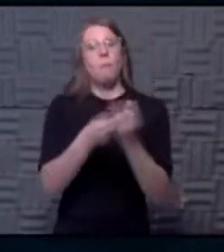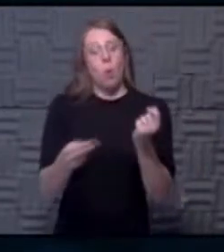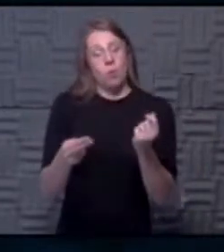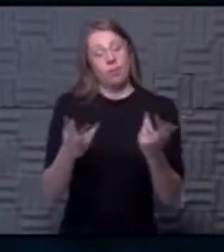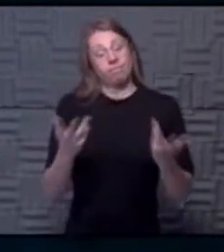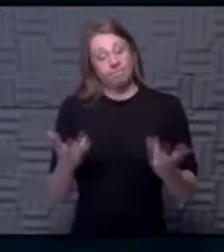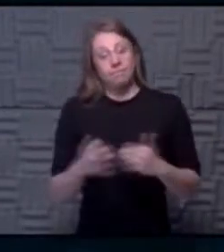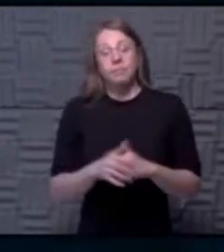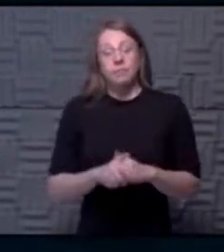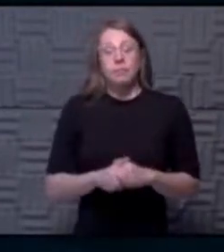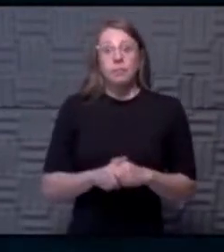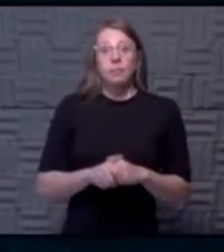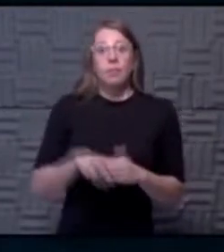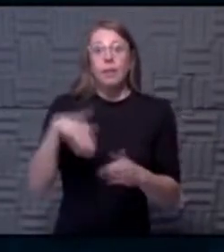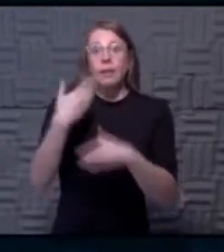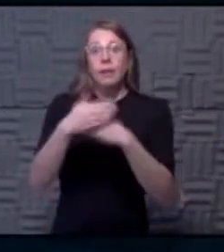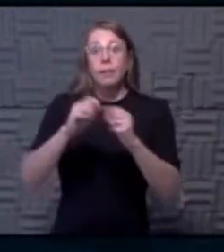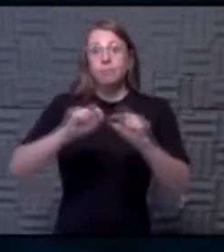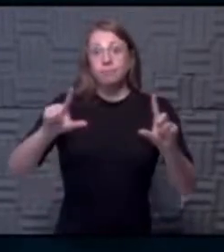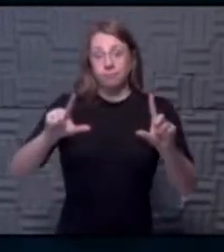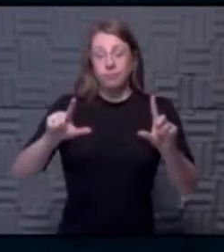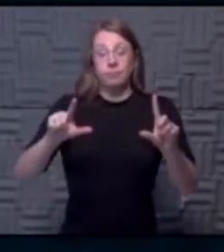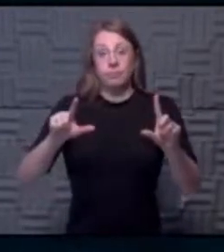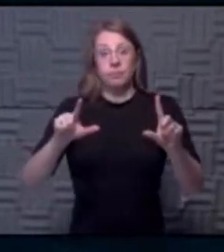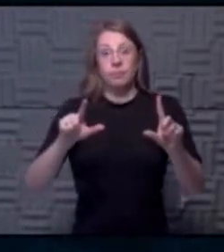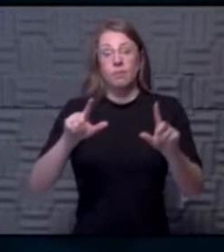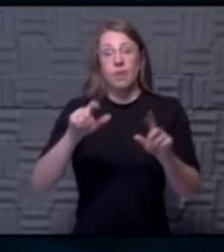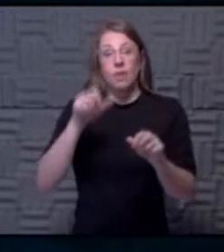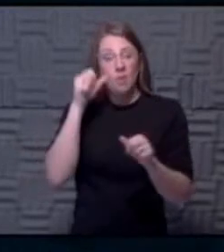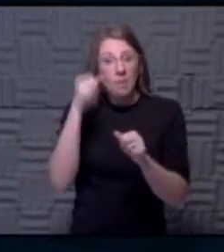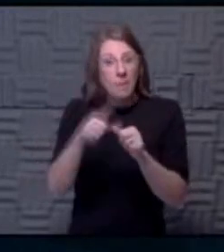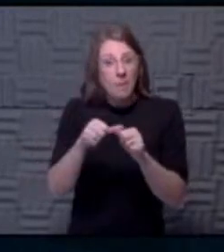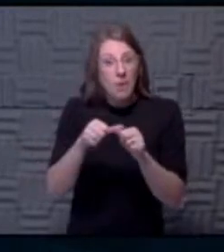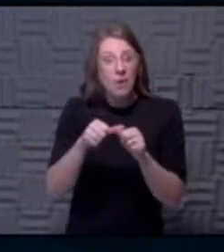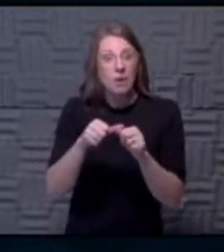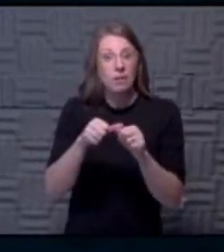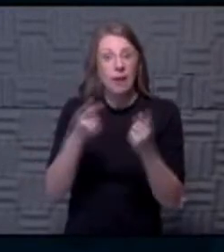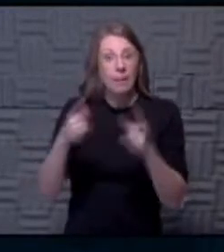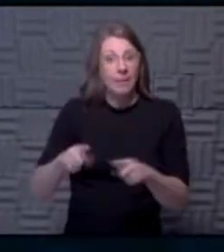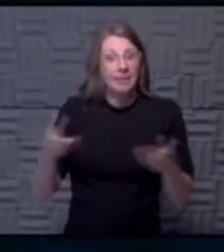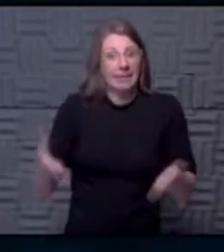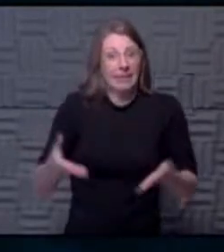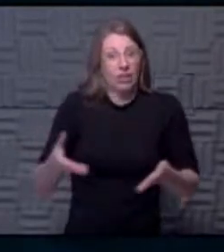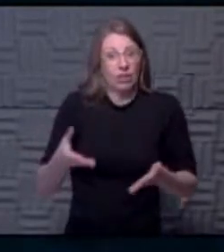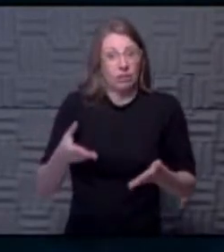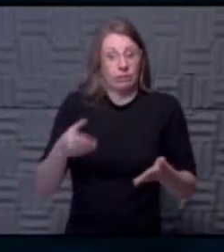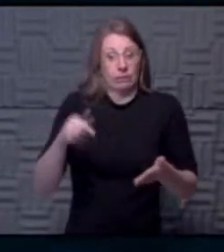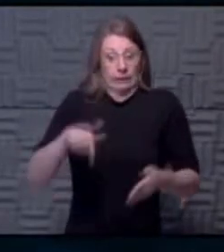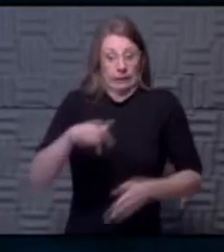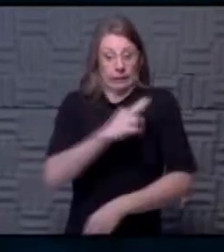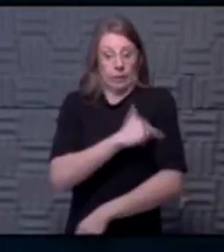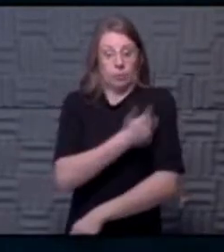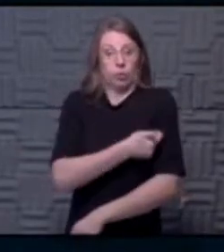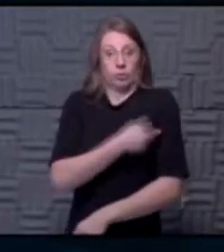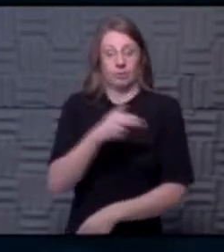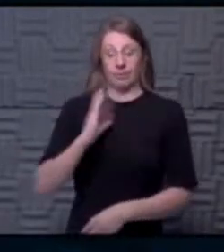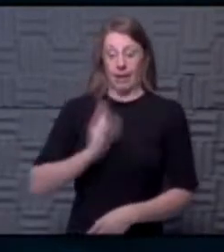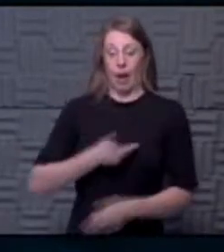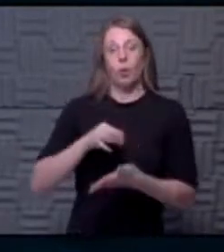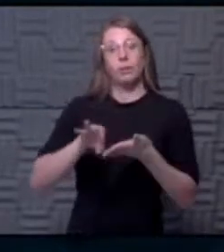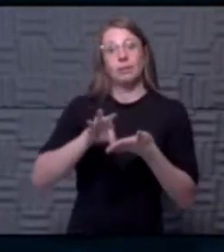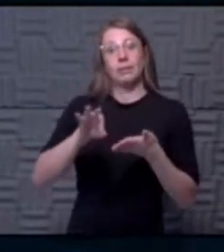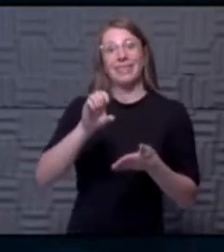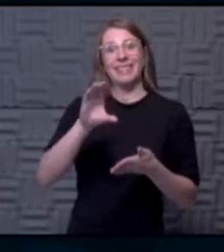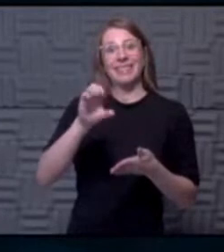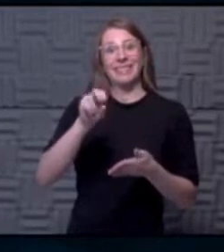undoubtedly. And the next slide is a reminder of what that translated to here in our hospital. So this is our census in the